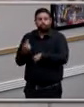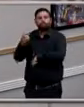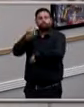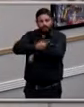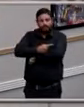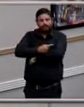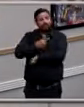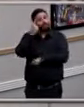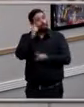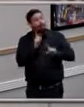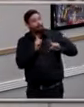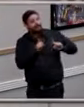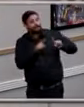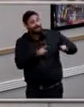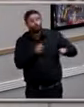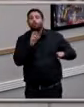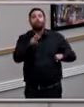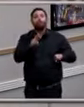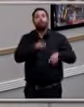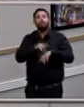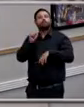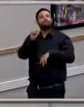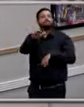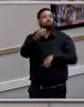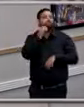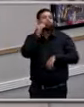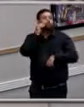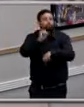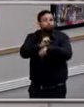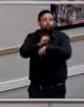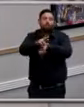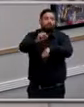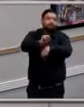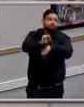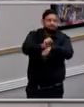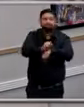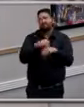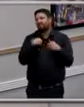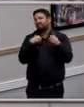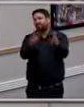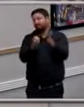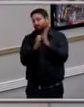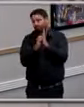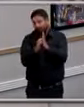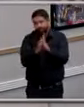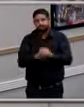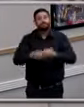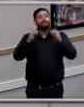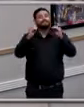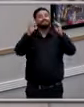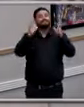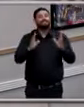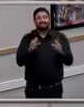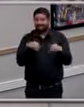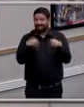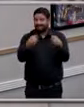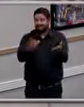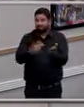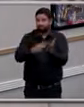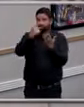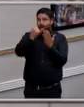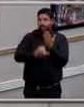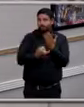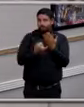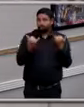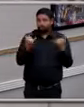attendance purpose or submitting any assignment for a grade. So for example, if a teacher assigns a project today that is